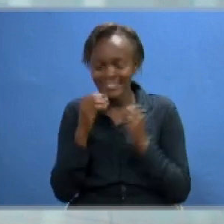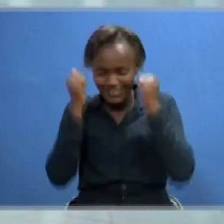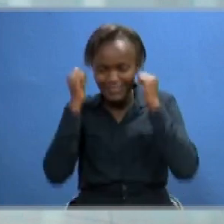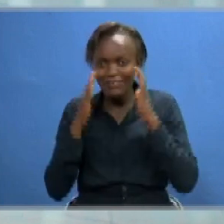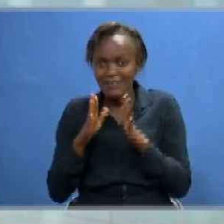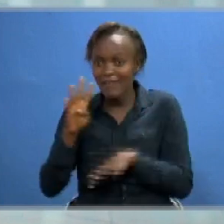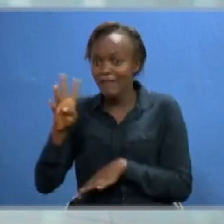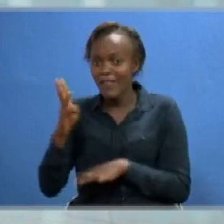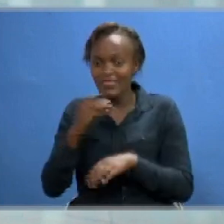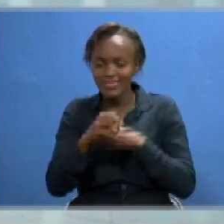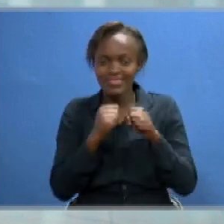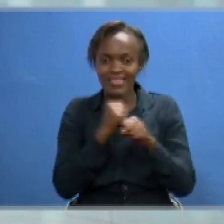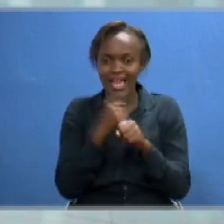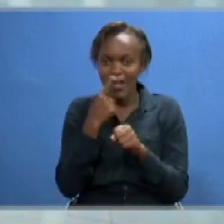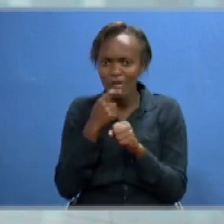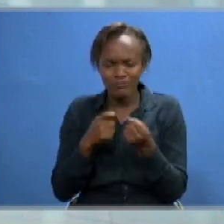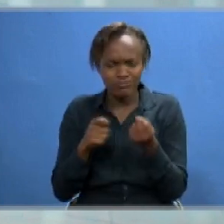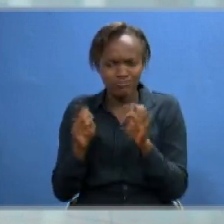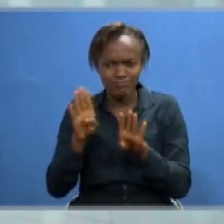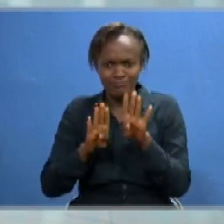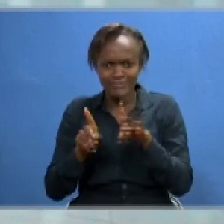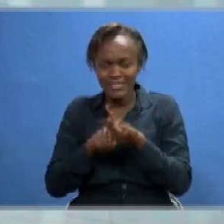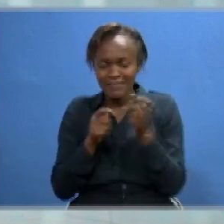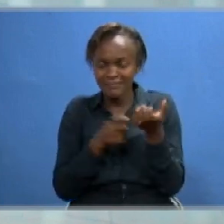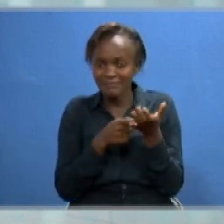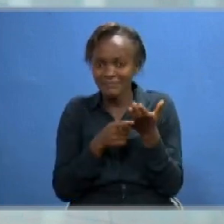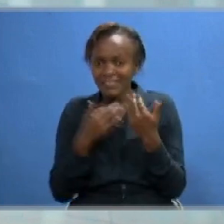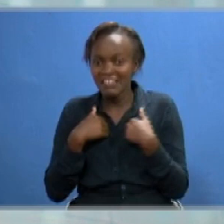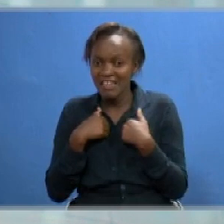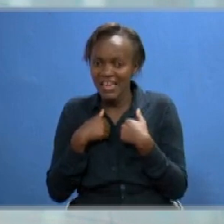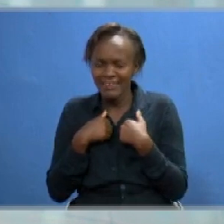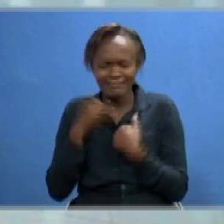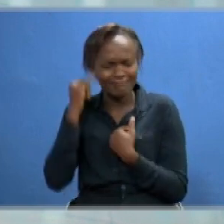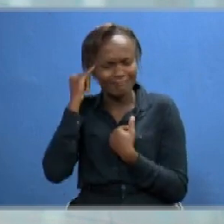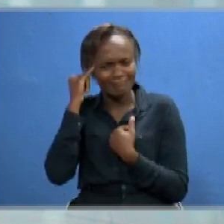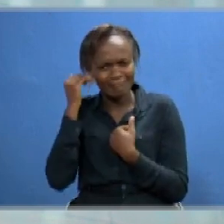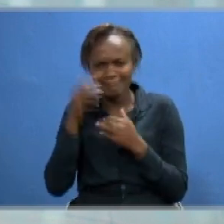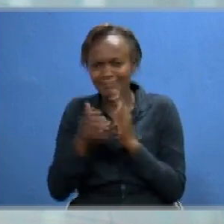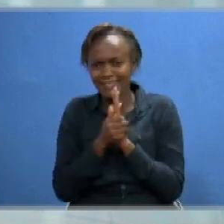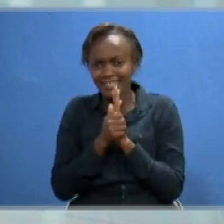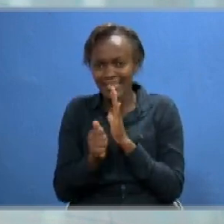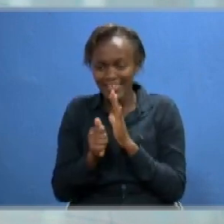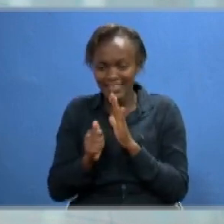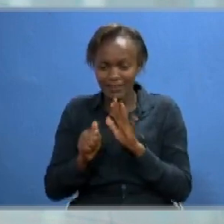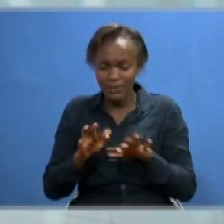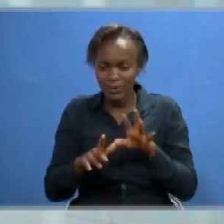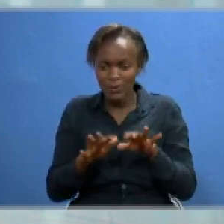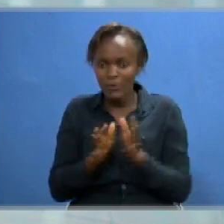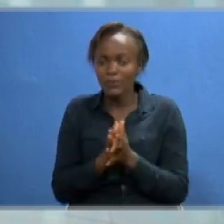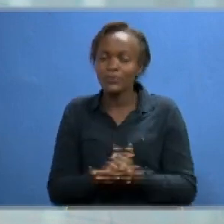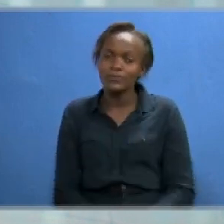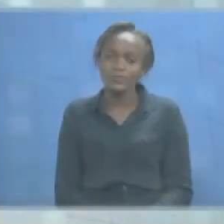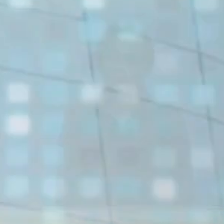University fourth-year biotechnology engineering student, seeks to bridge with his innovation of the 3D printed, locally made